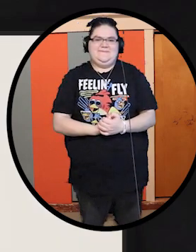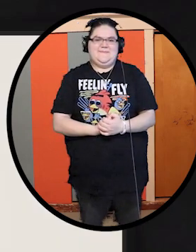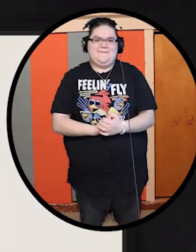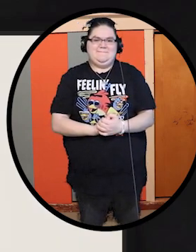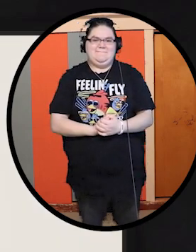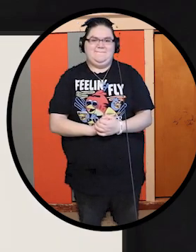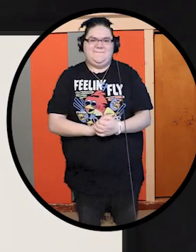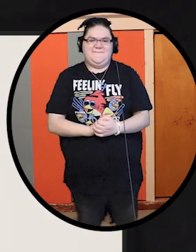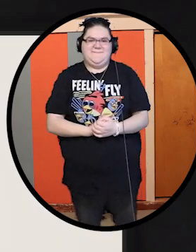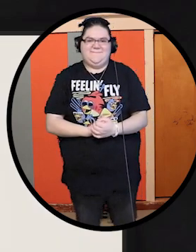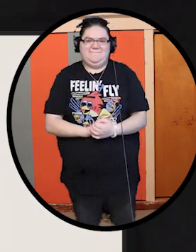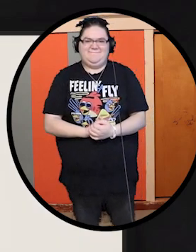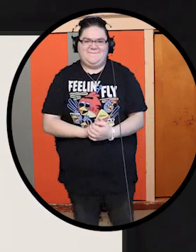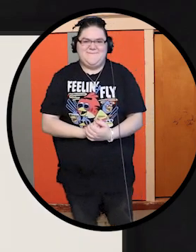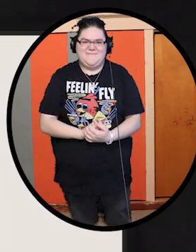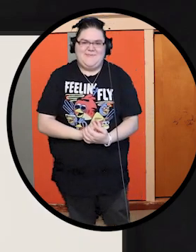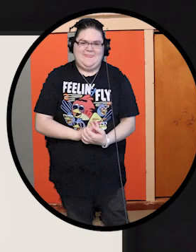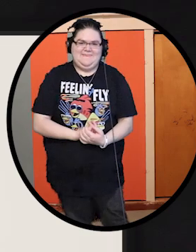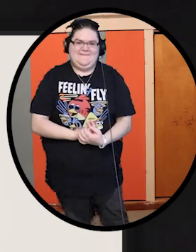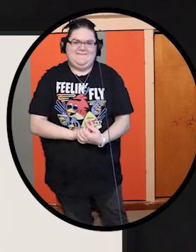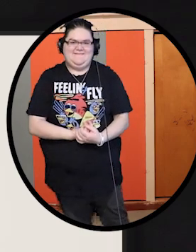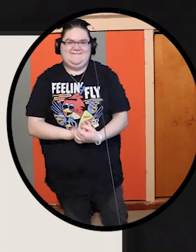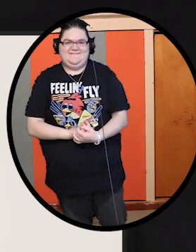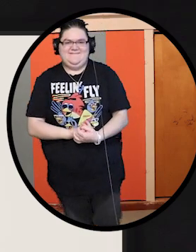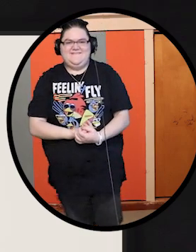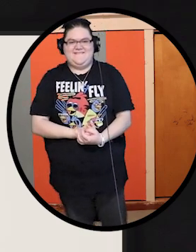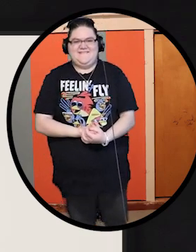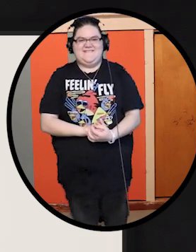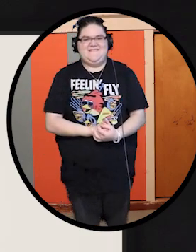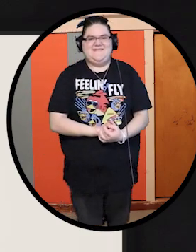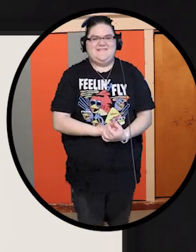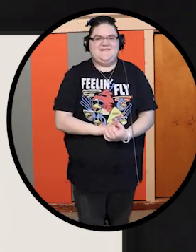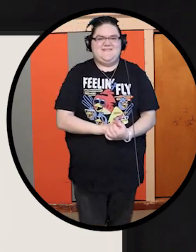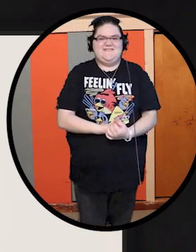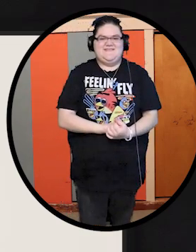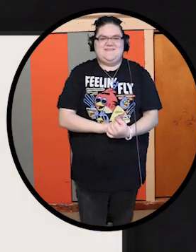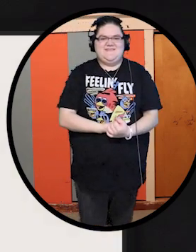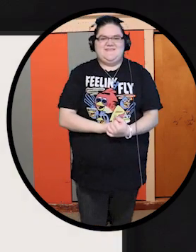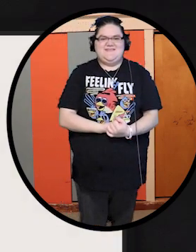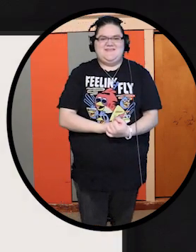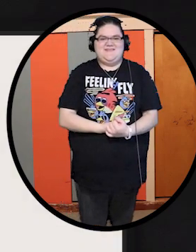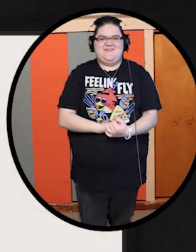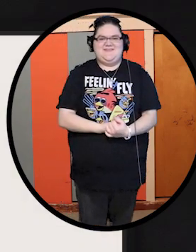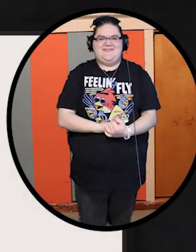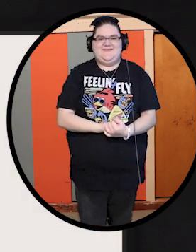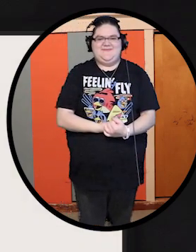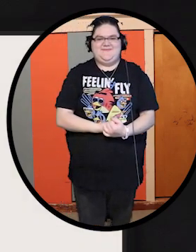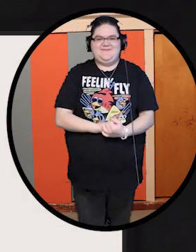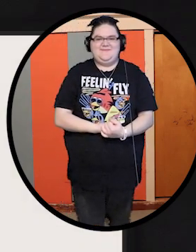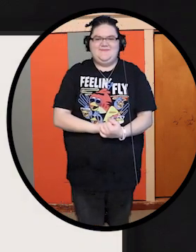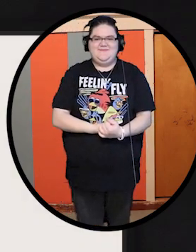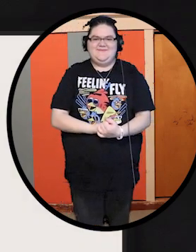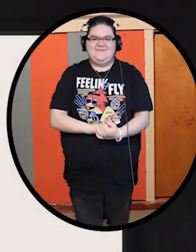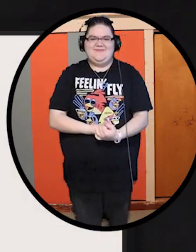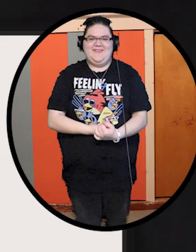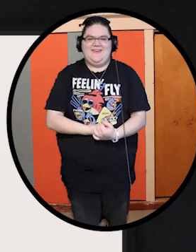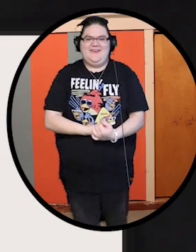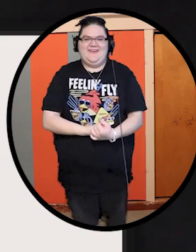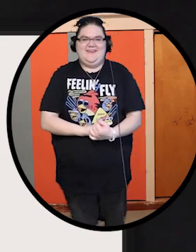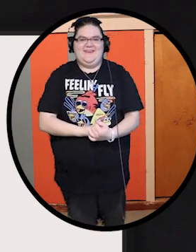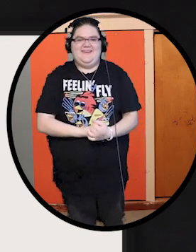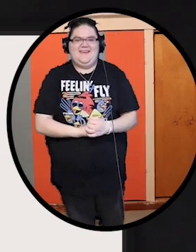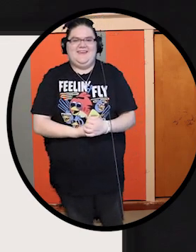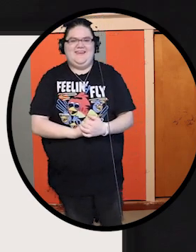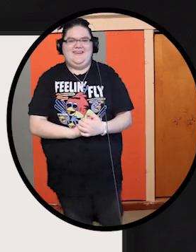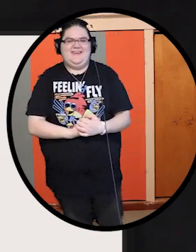phone, but it's definitely weird when you're in person. You're like, oh, I have to do this to you right